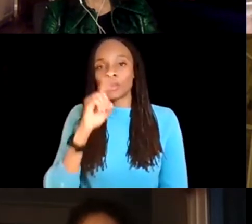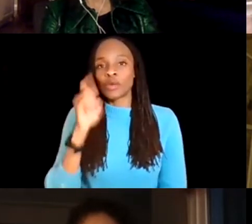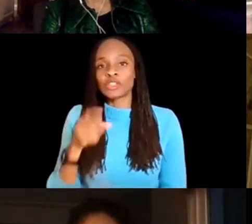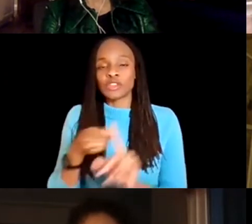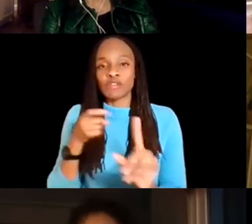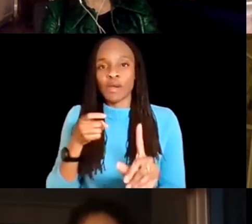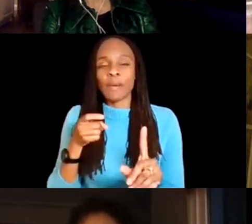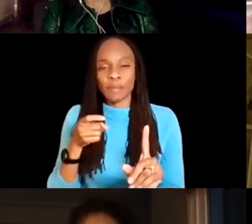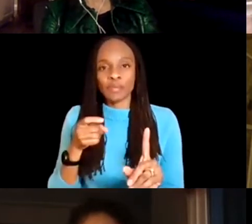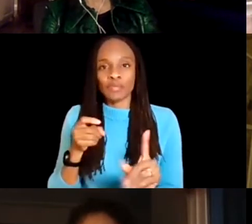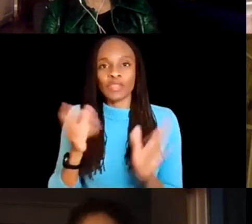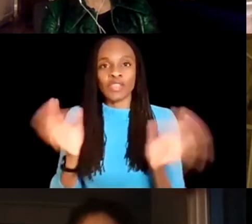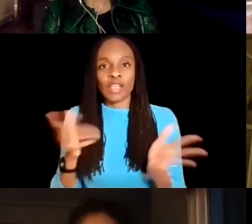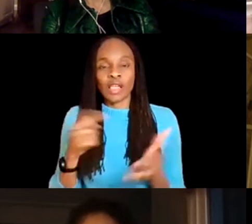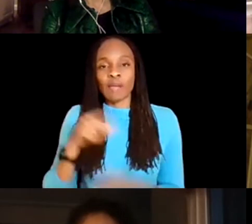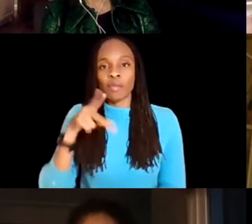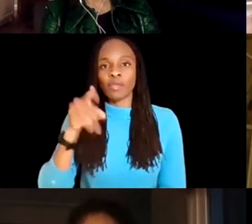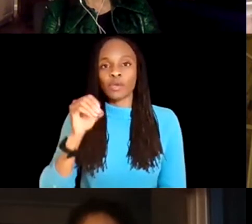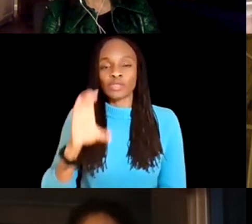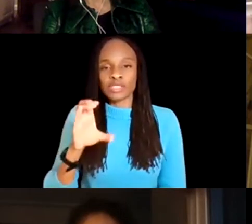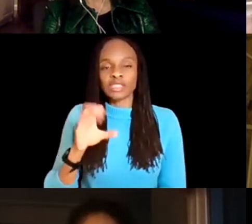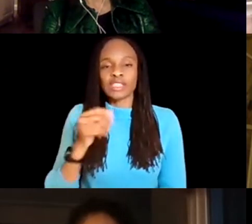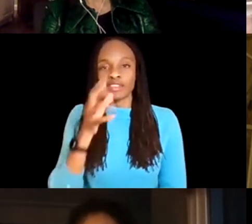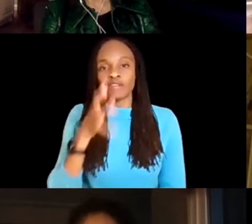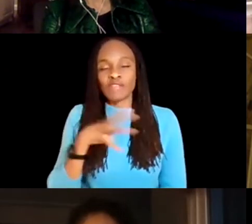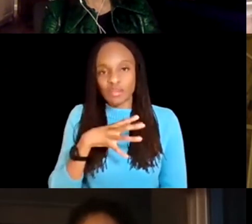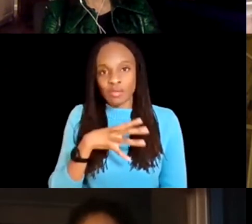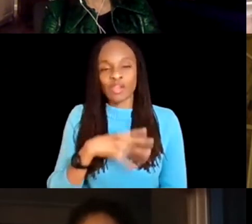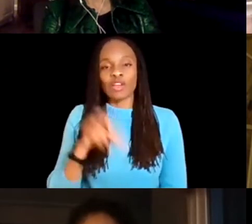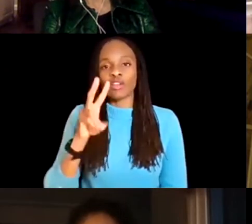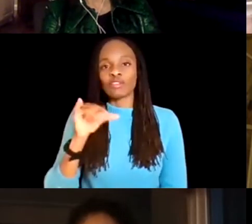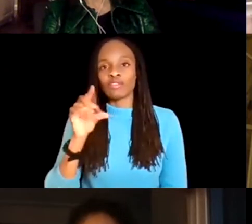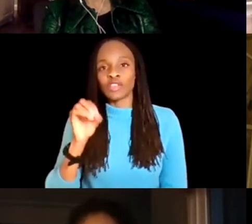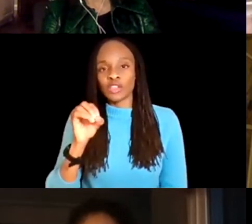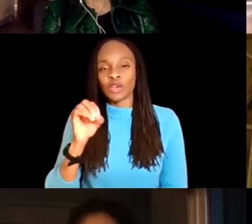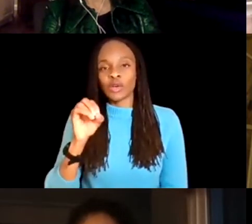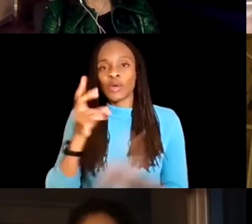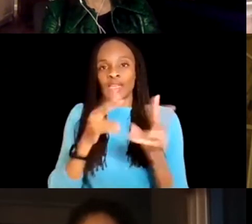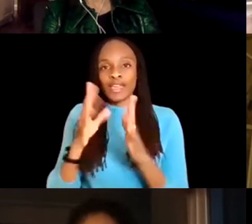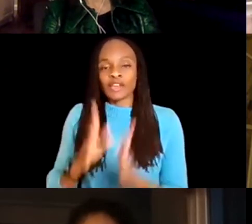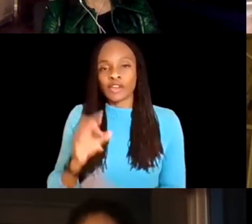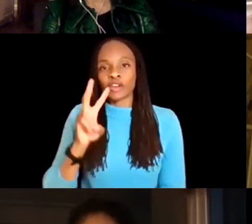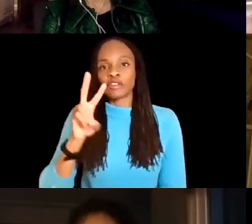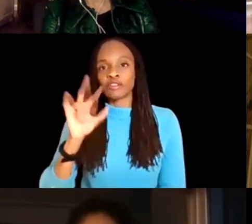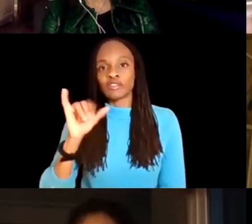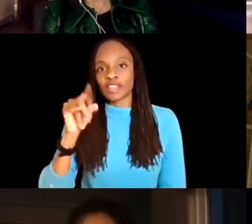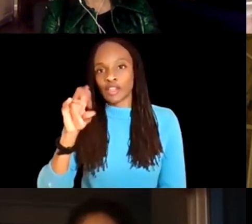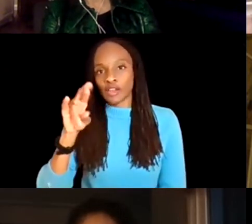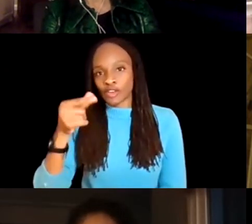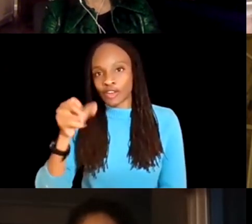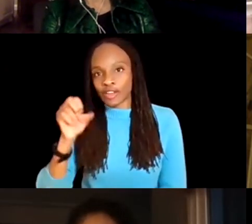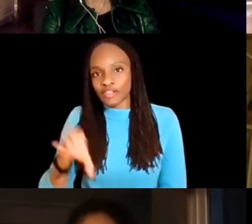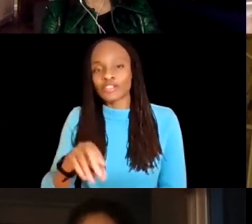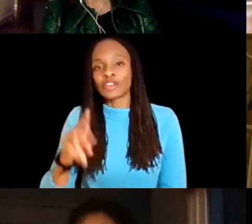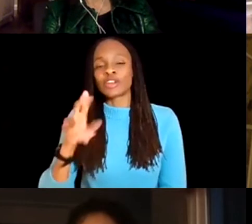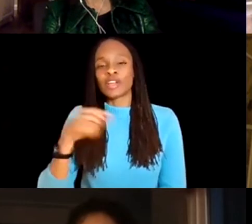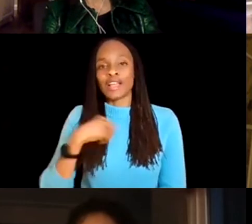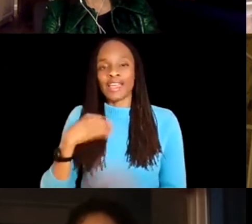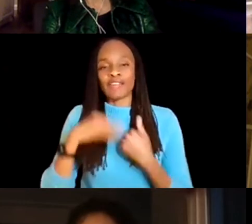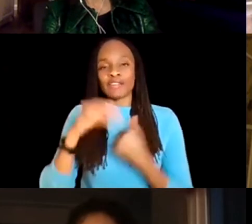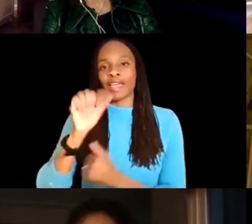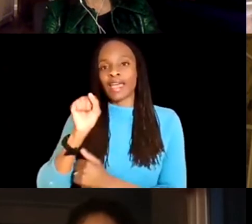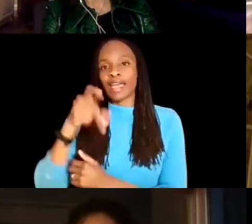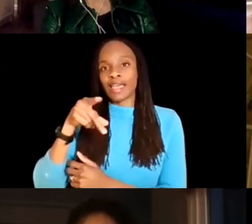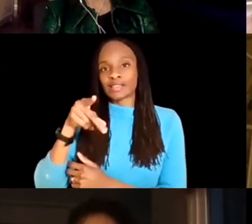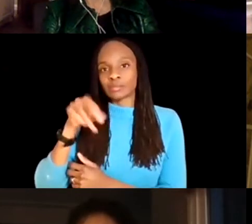POC female video editor / videographer / motion graphic designer with Asperger's syndrome. I